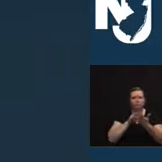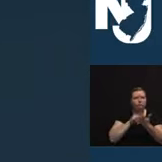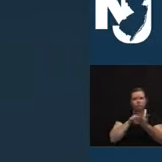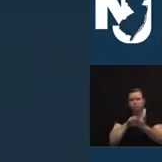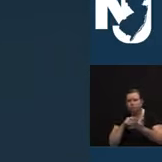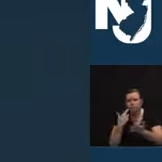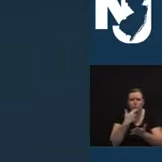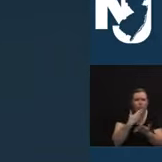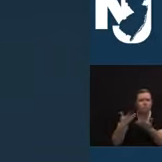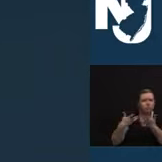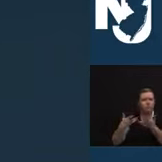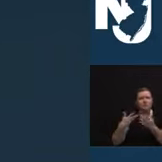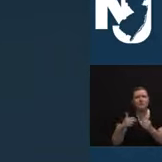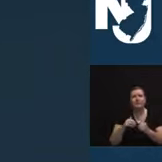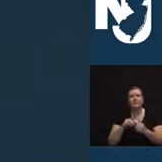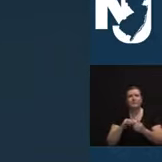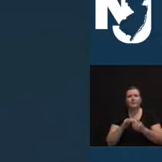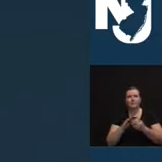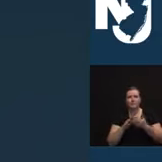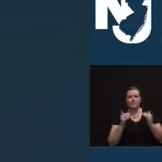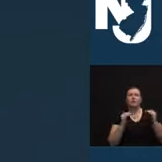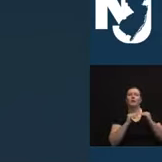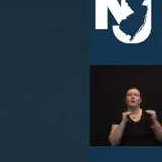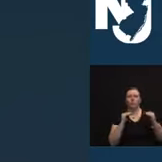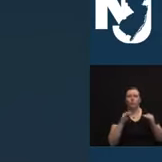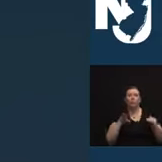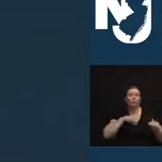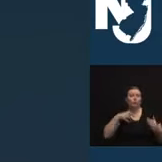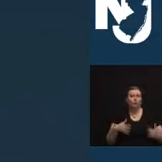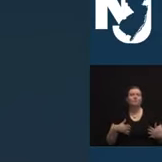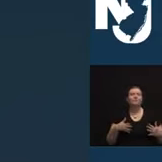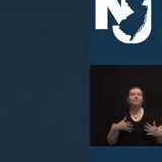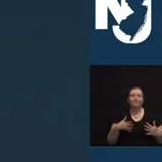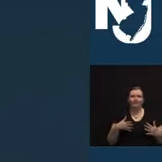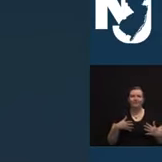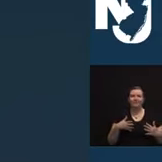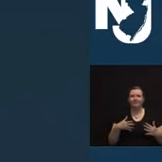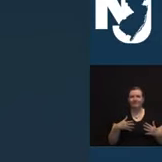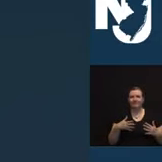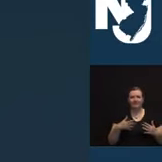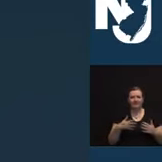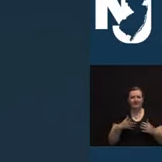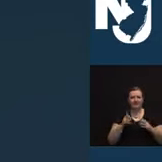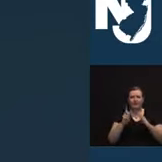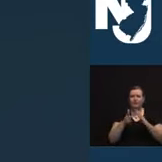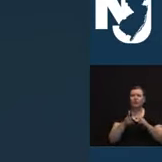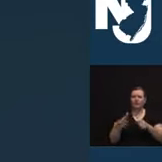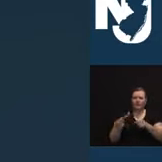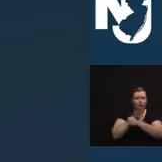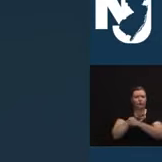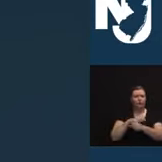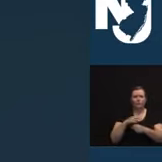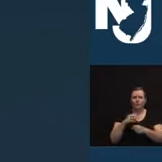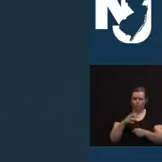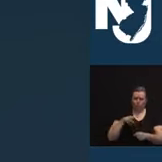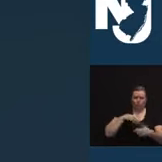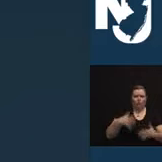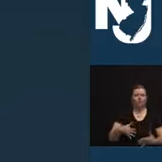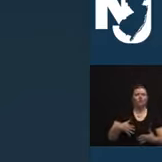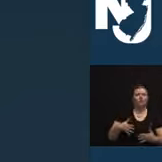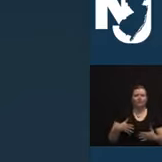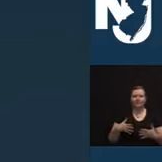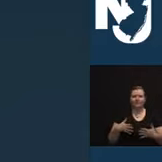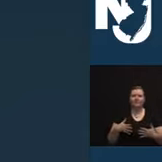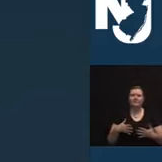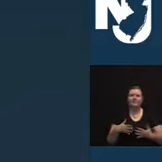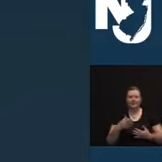Riverdale for 20 years and the full owner of the Brookdale Tavern and Kitchen in Bloomfield, which he opened in